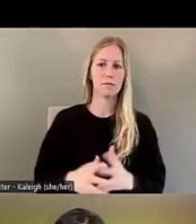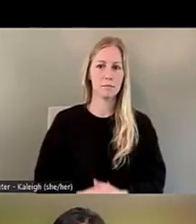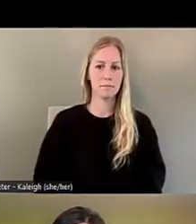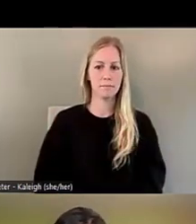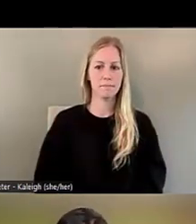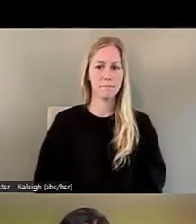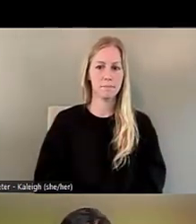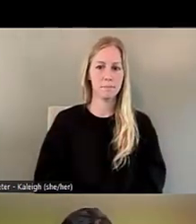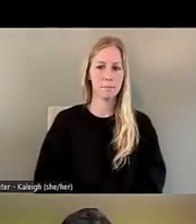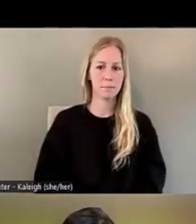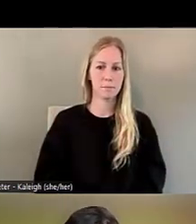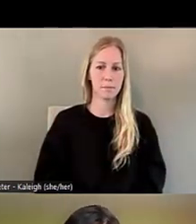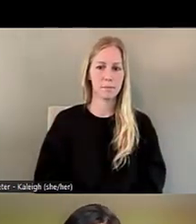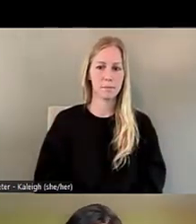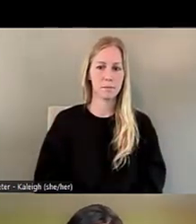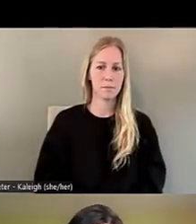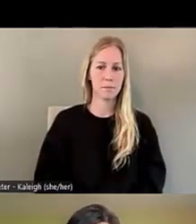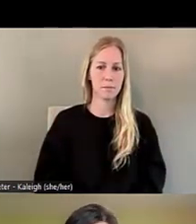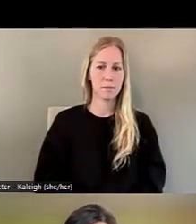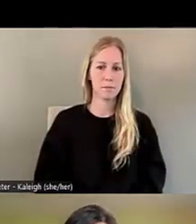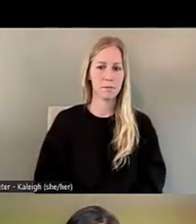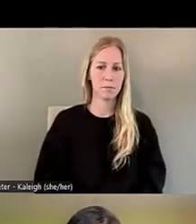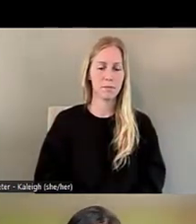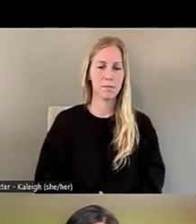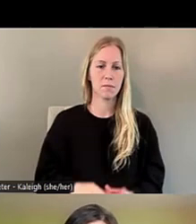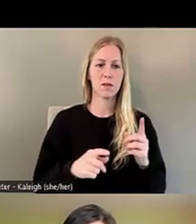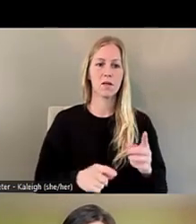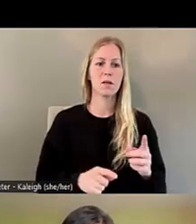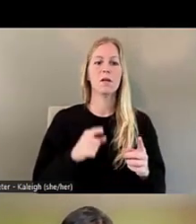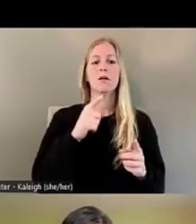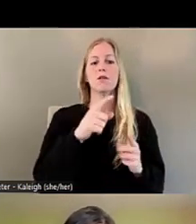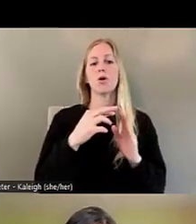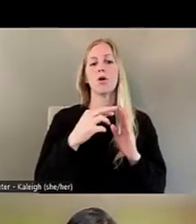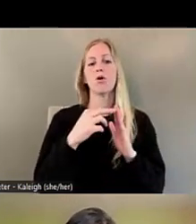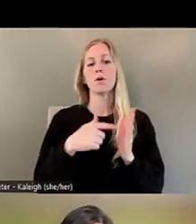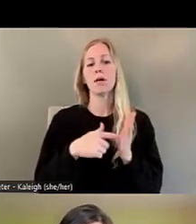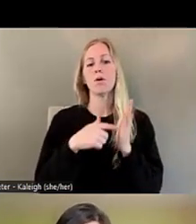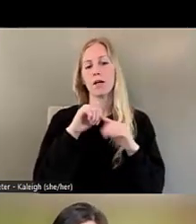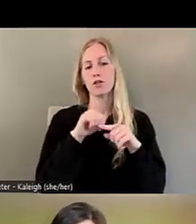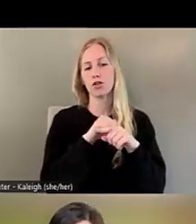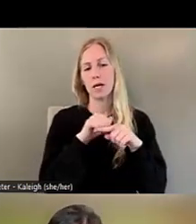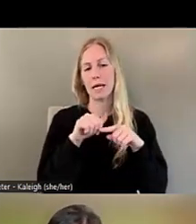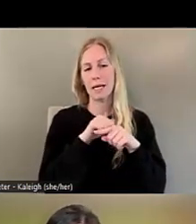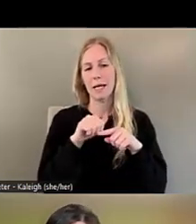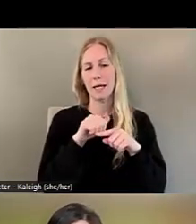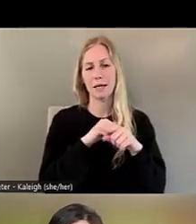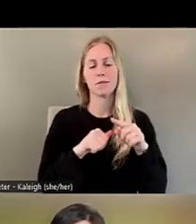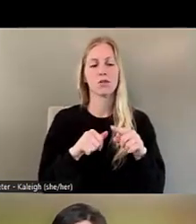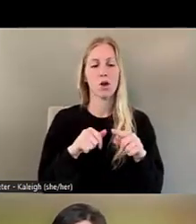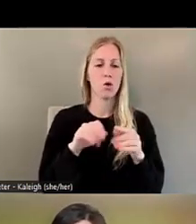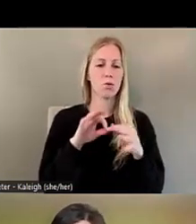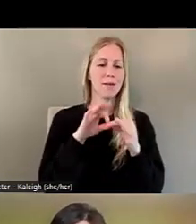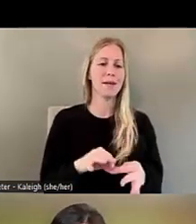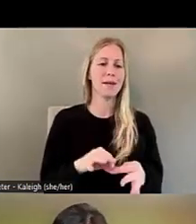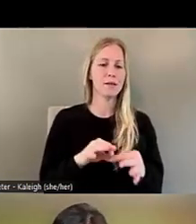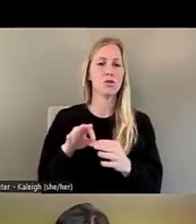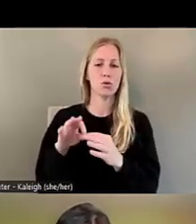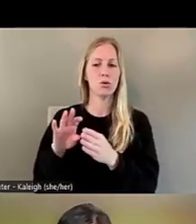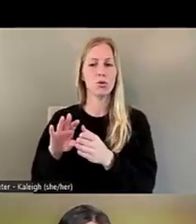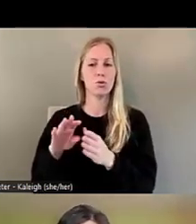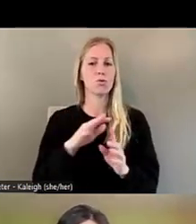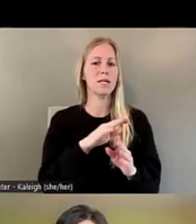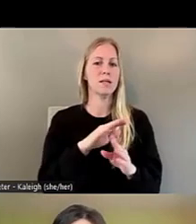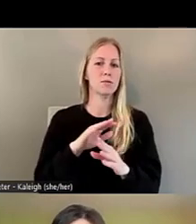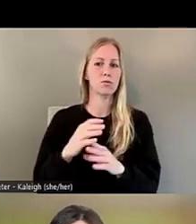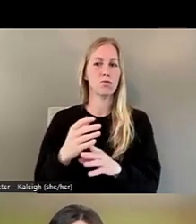There's required training under Massachusetts regulations regarding the use of both restraint and timeout